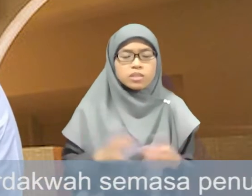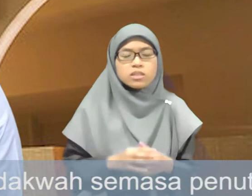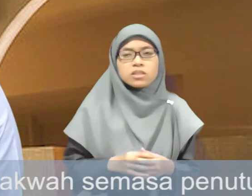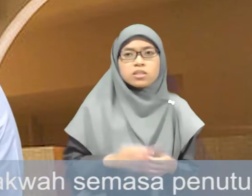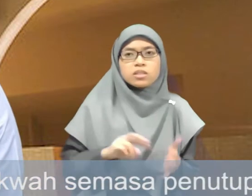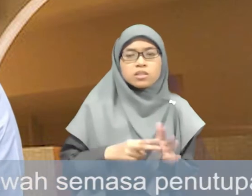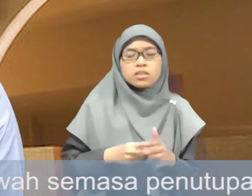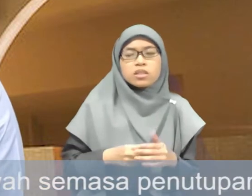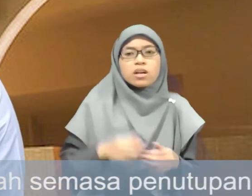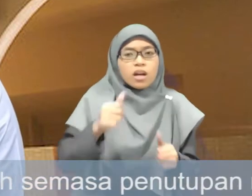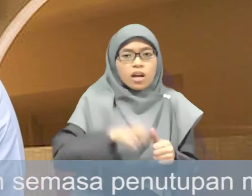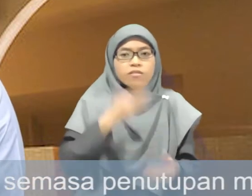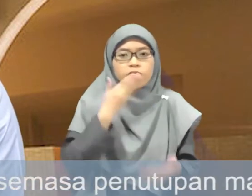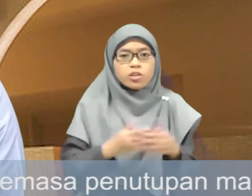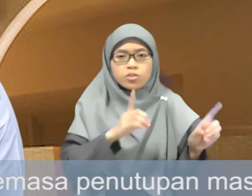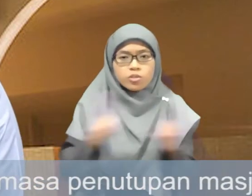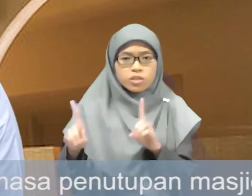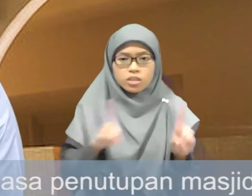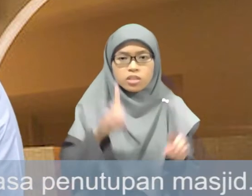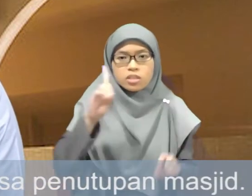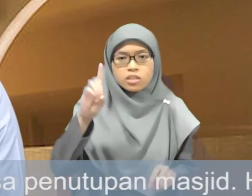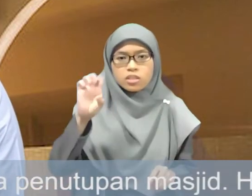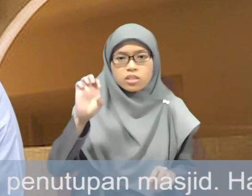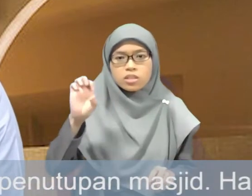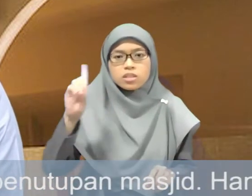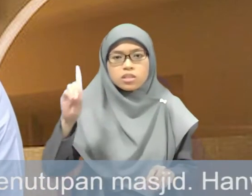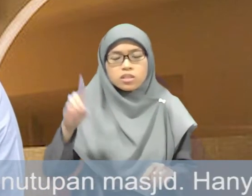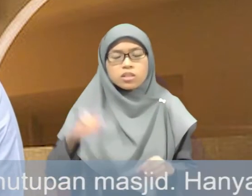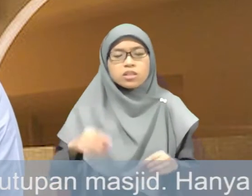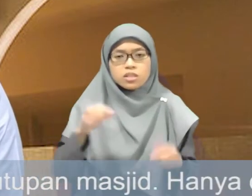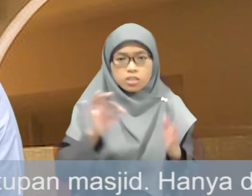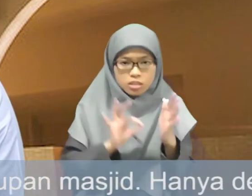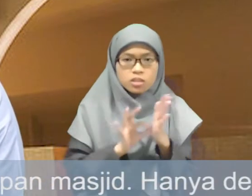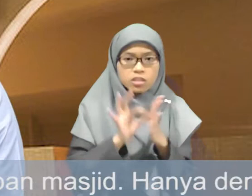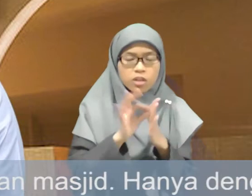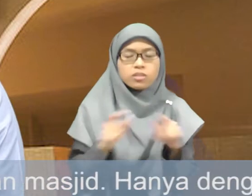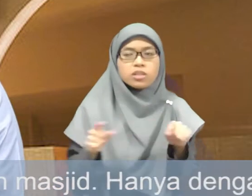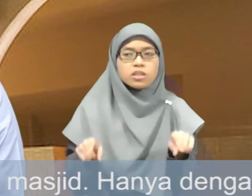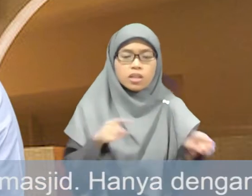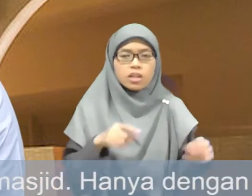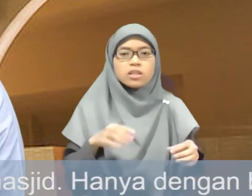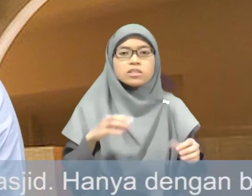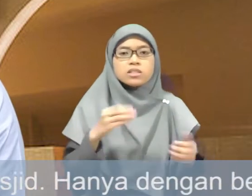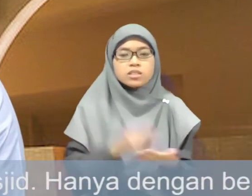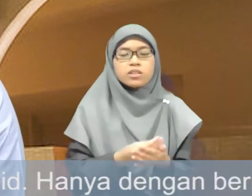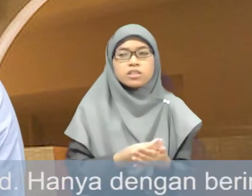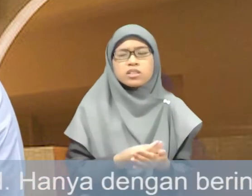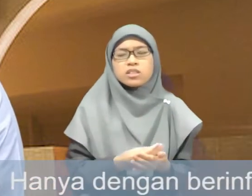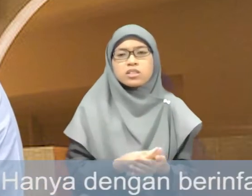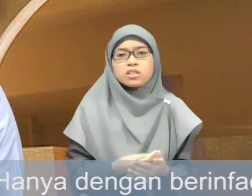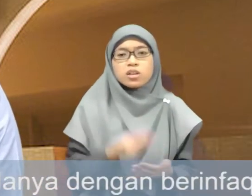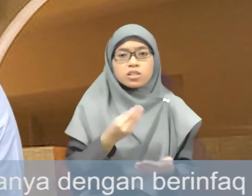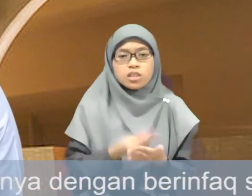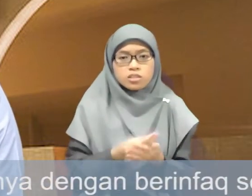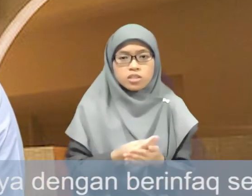considered as charity. So now, what do we call charity in Islam? What is charity or sadaqah in Islam? So now, charitable